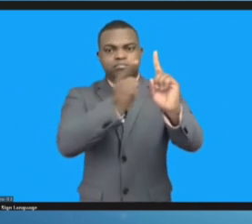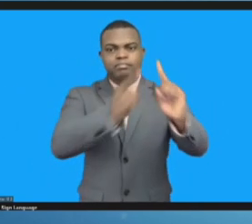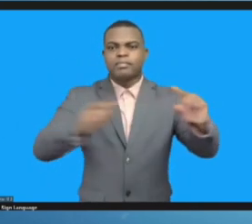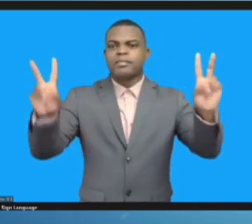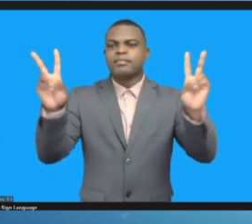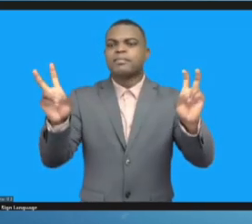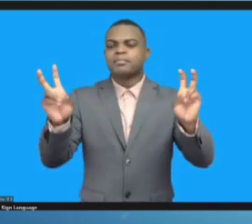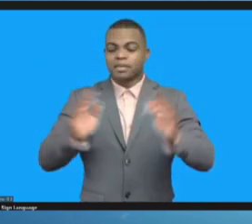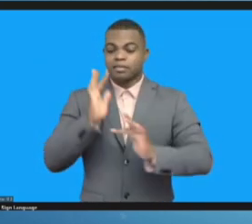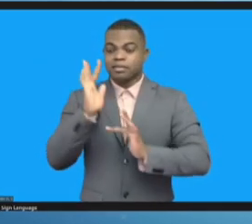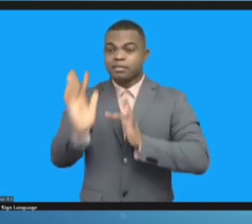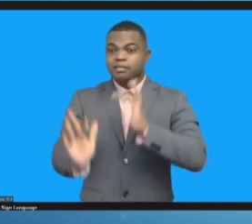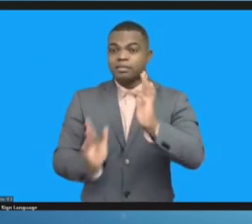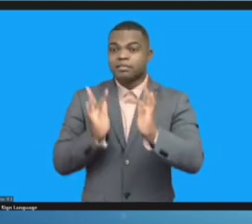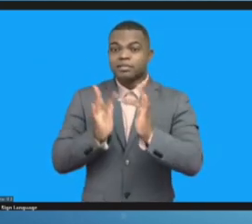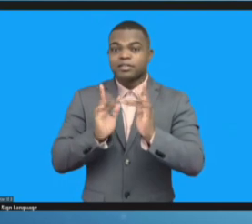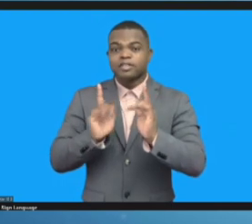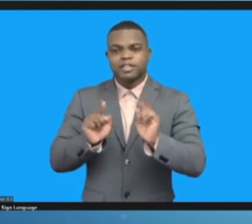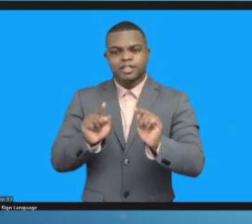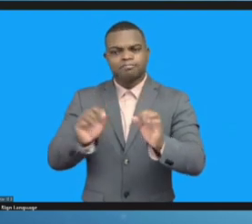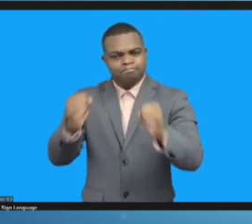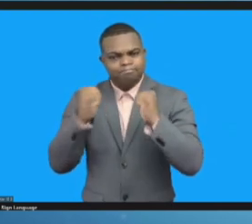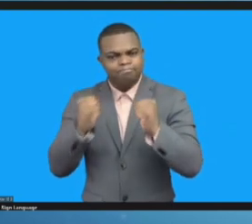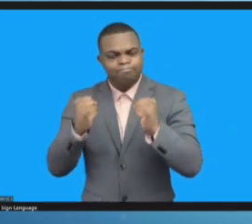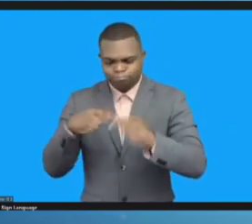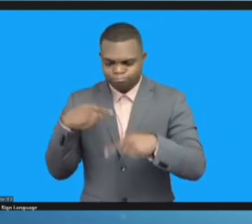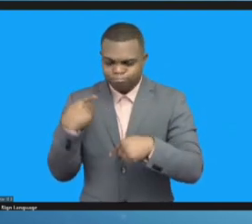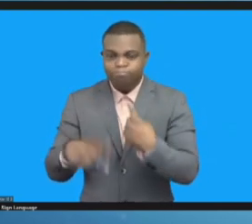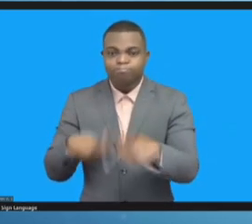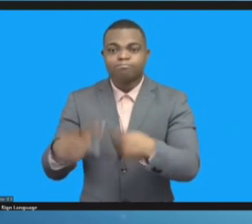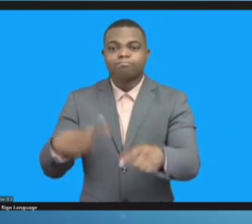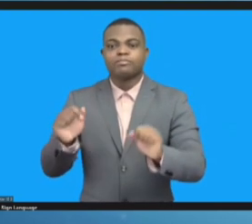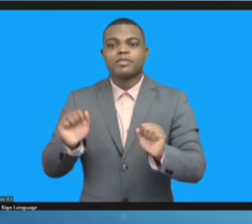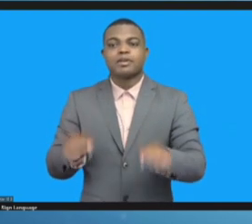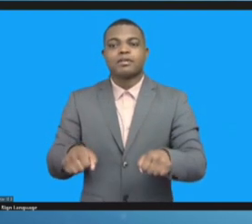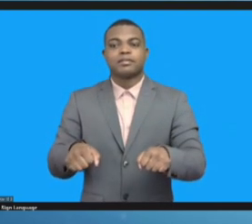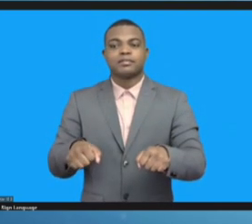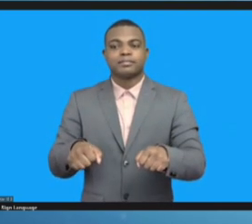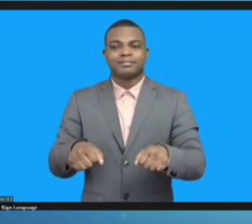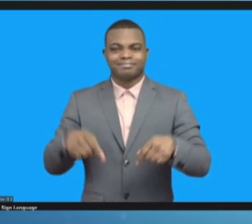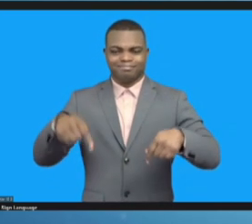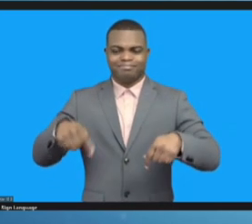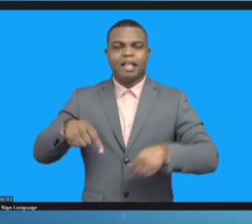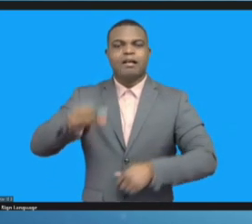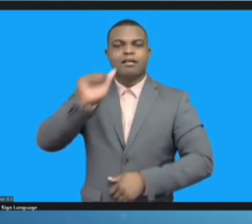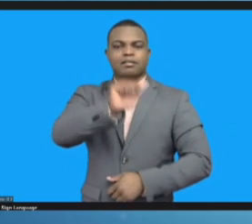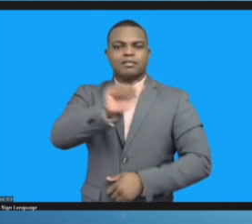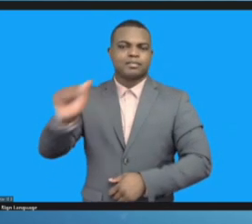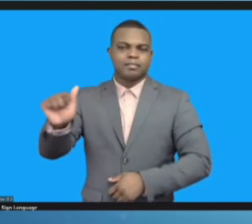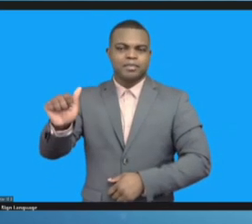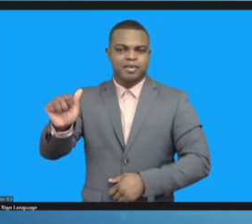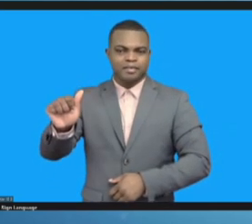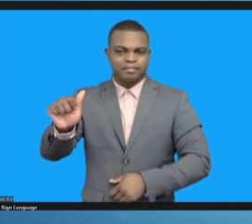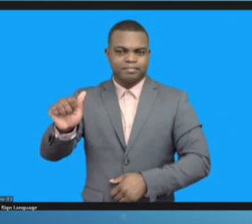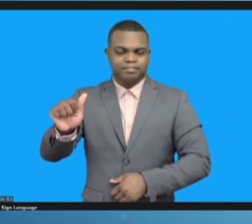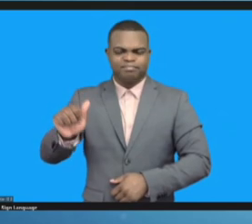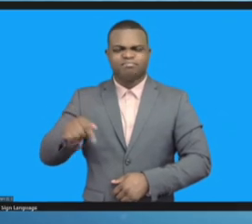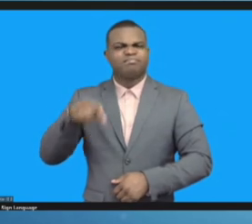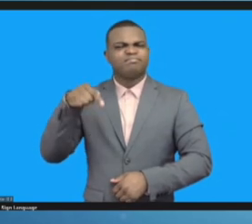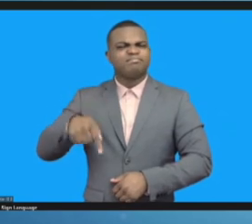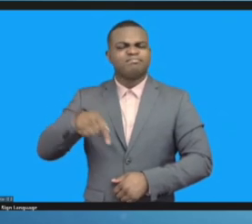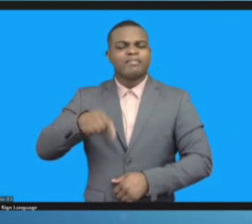of November to the 2nd of December 2022. To our international delegates, a very warm welcome to the